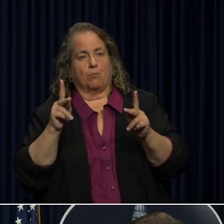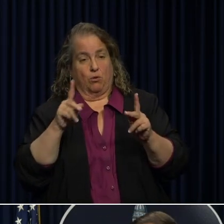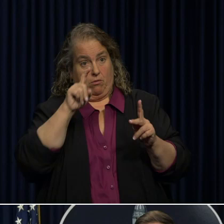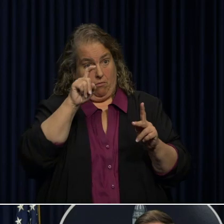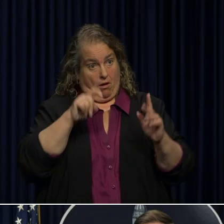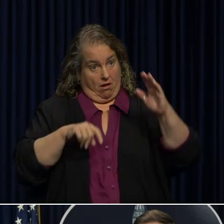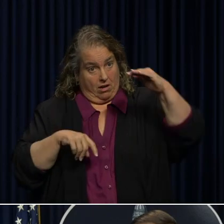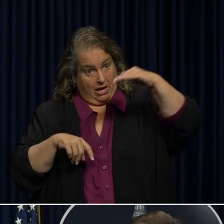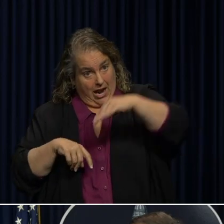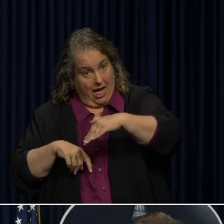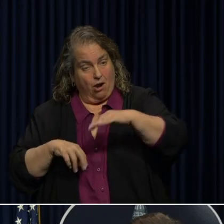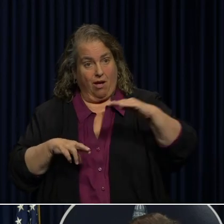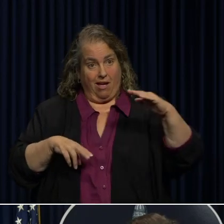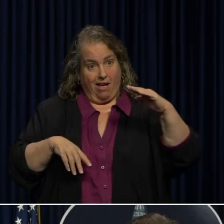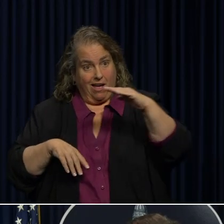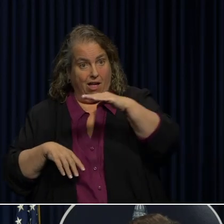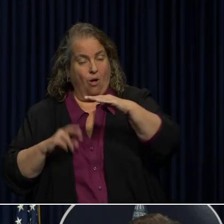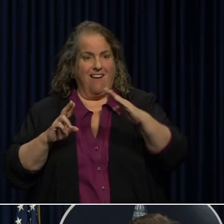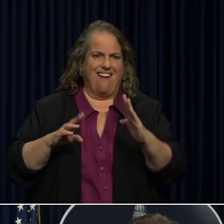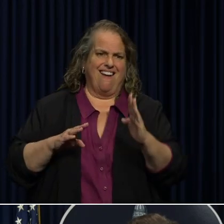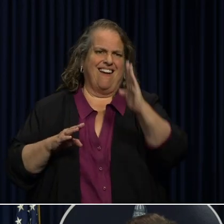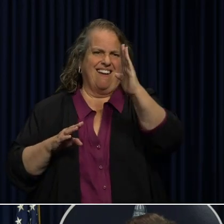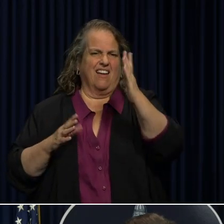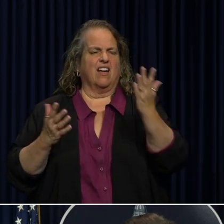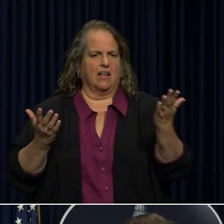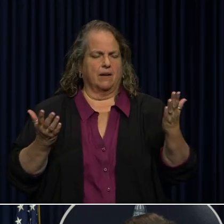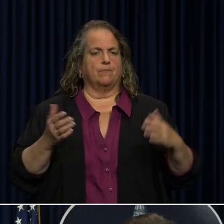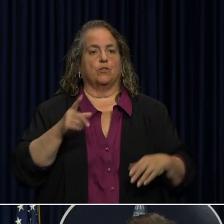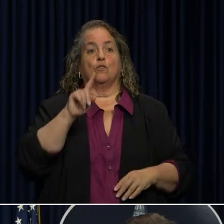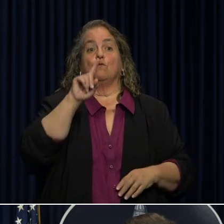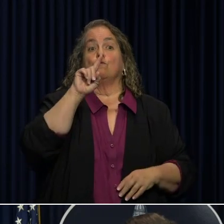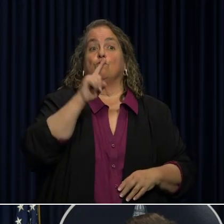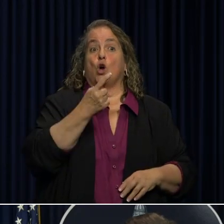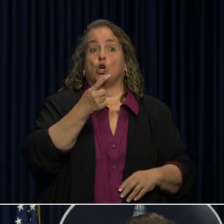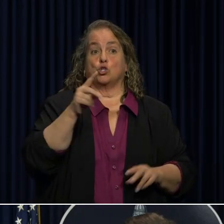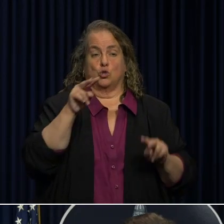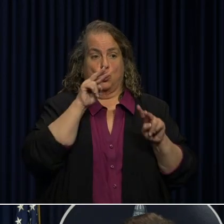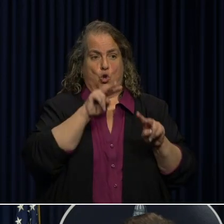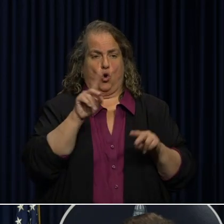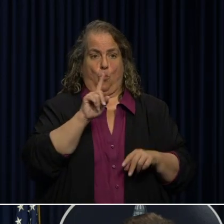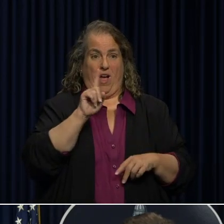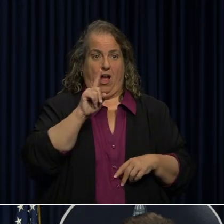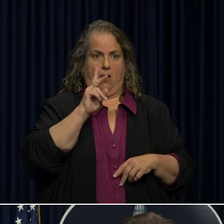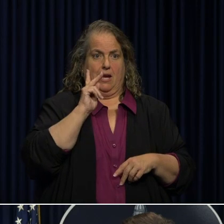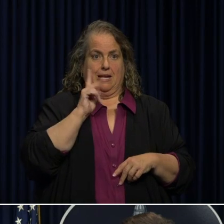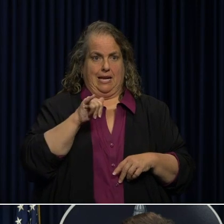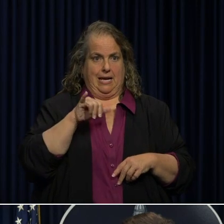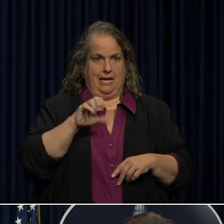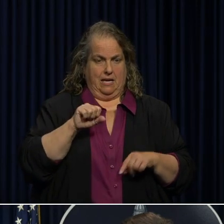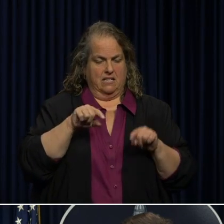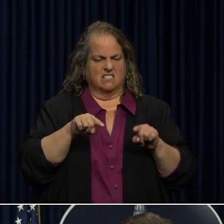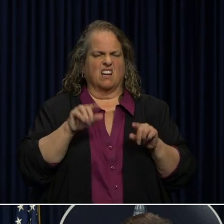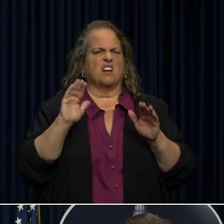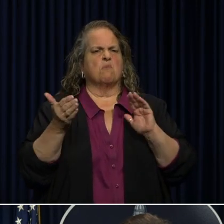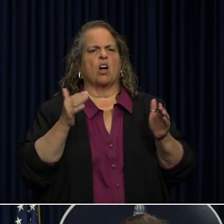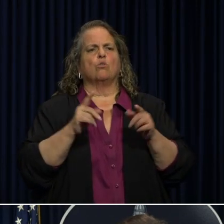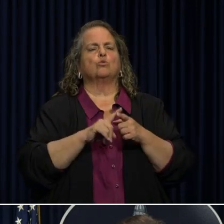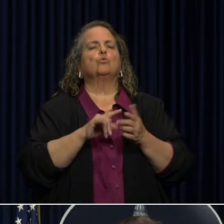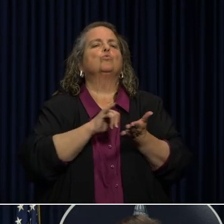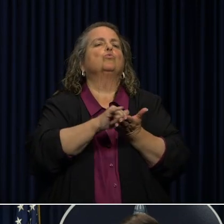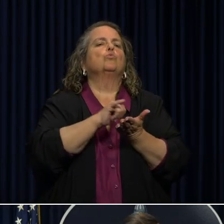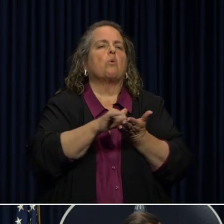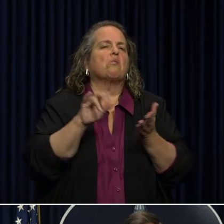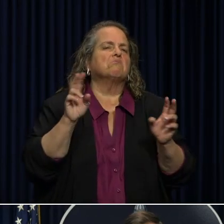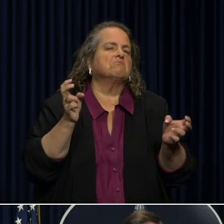us at least one other way to look at it. First, look at where we are versus a state, say, like New York.